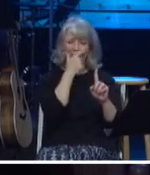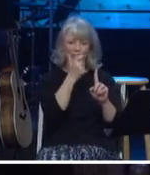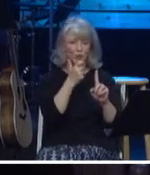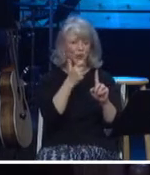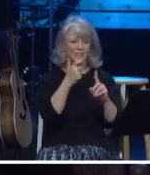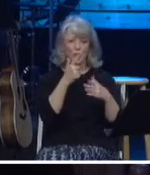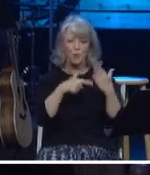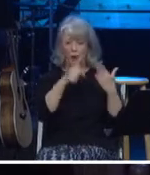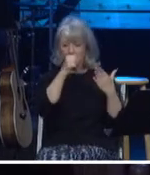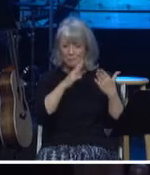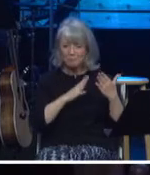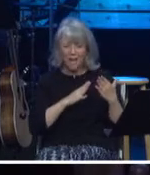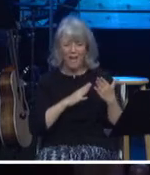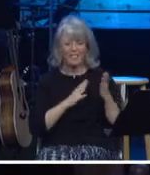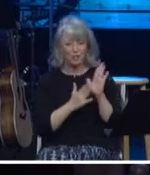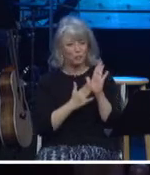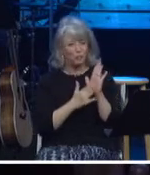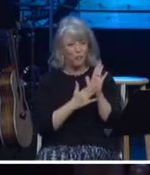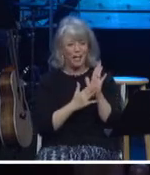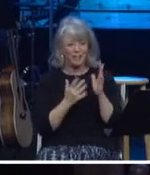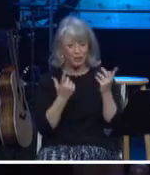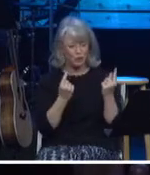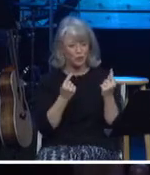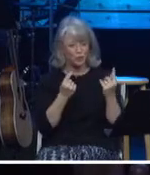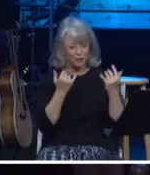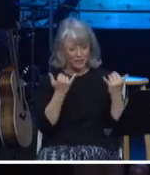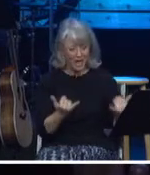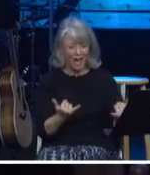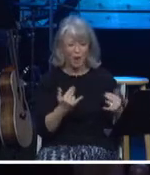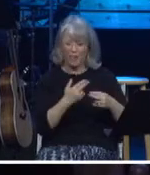temporal? How can you believe